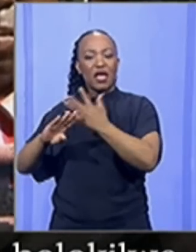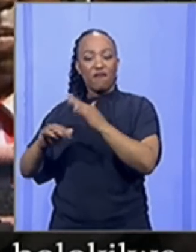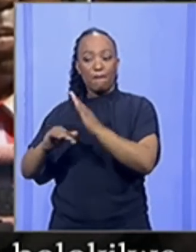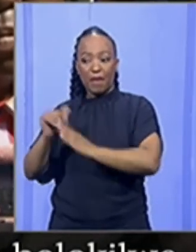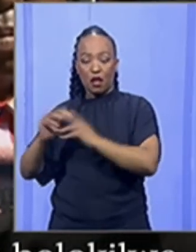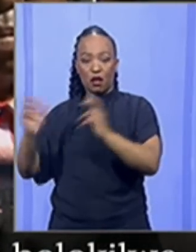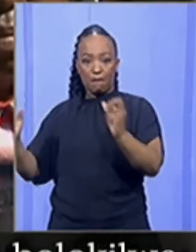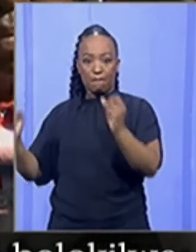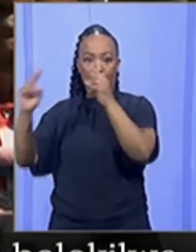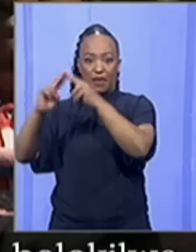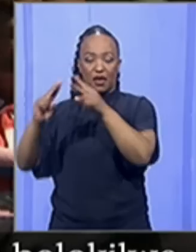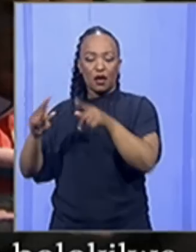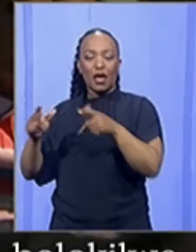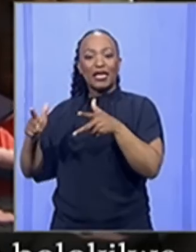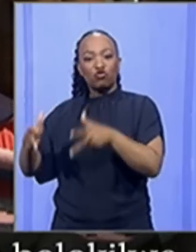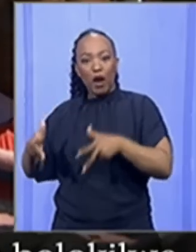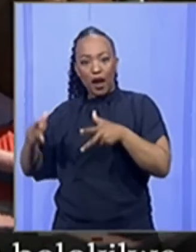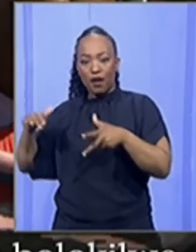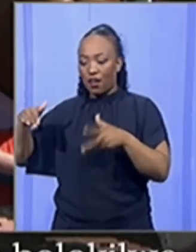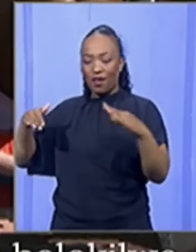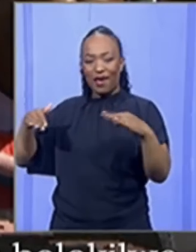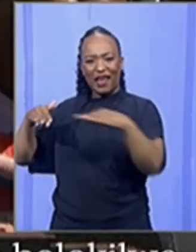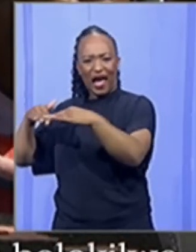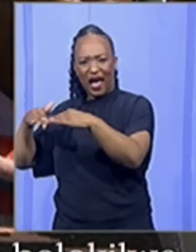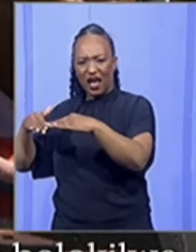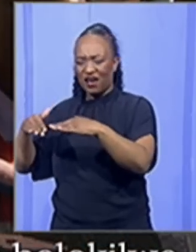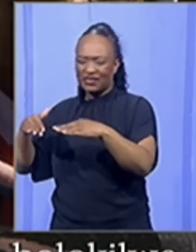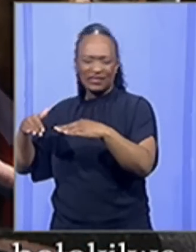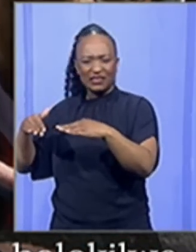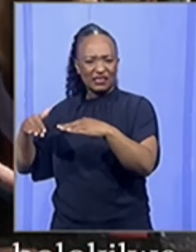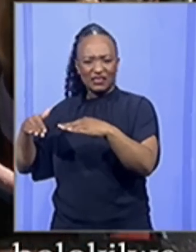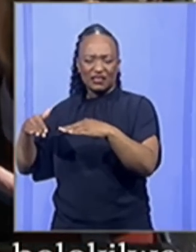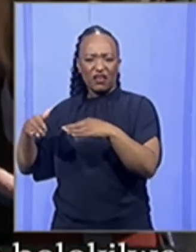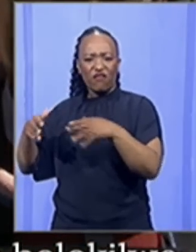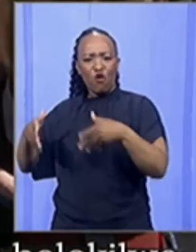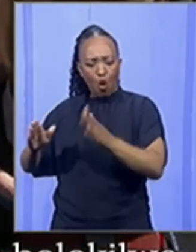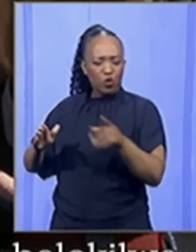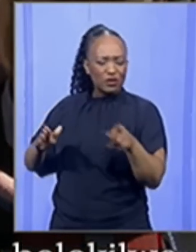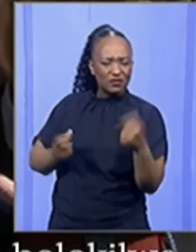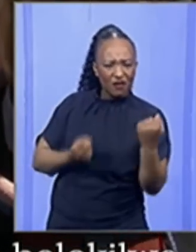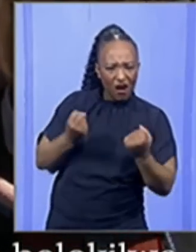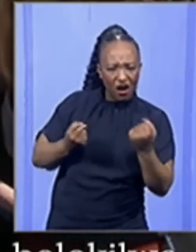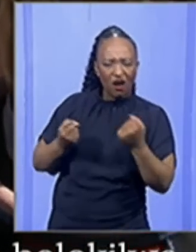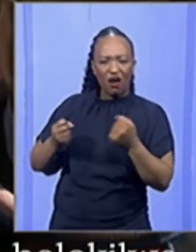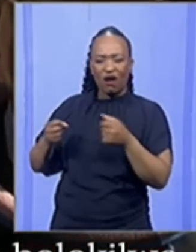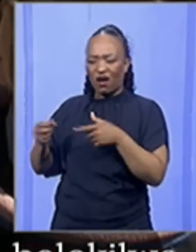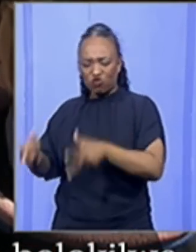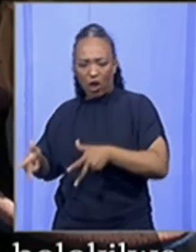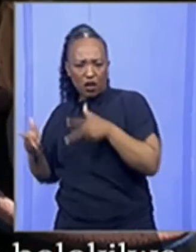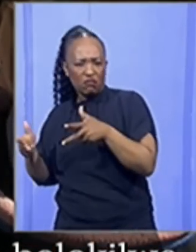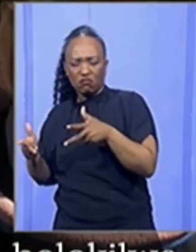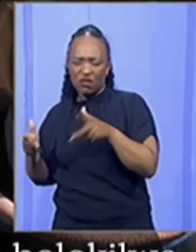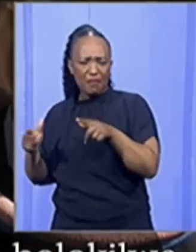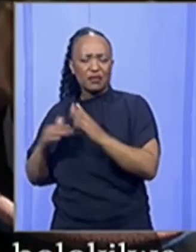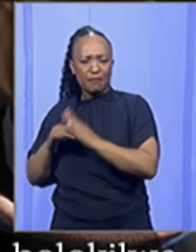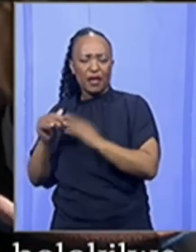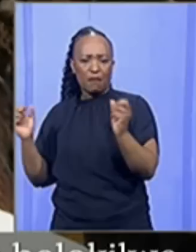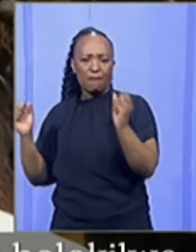because a train does not share the road with vehicles. This has really hurt us. We ask that government prioritize our